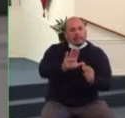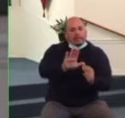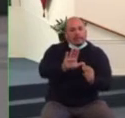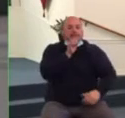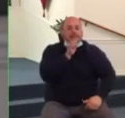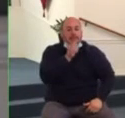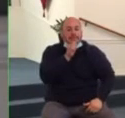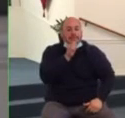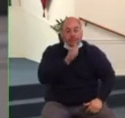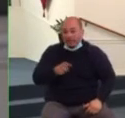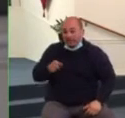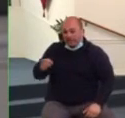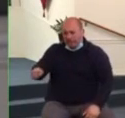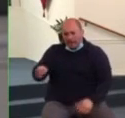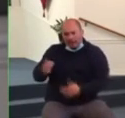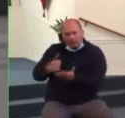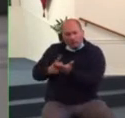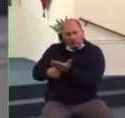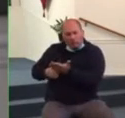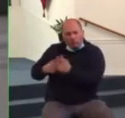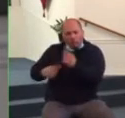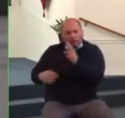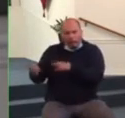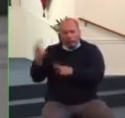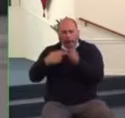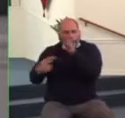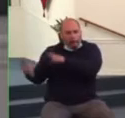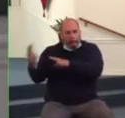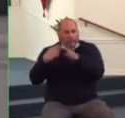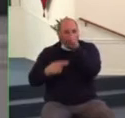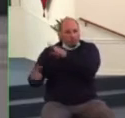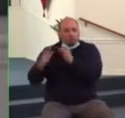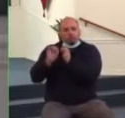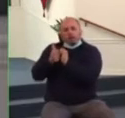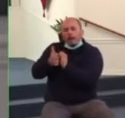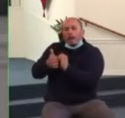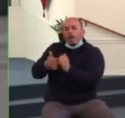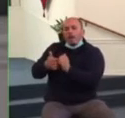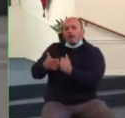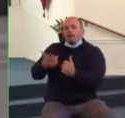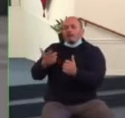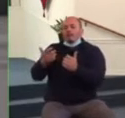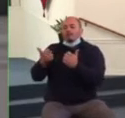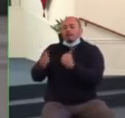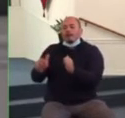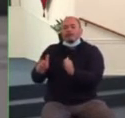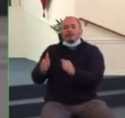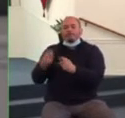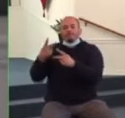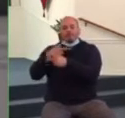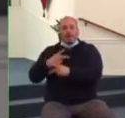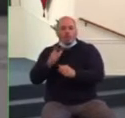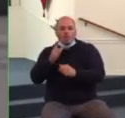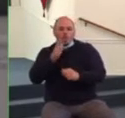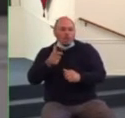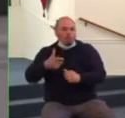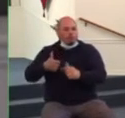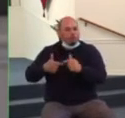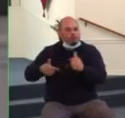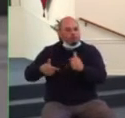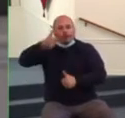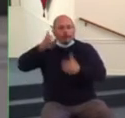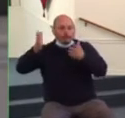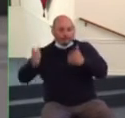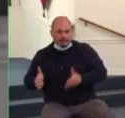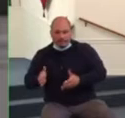of glory and authority. And each of them wants the highest positions when Jesus comes into his new